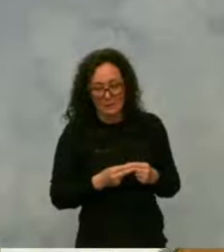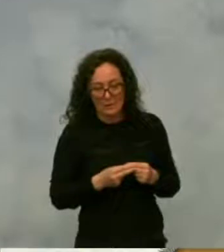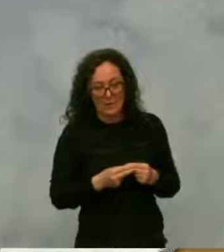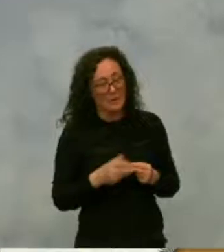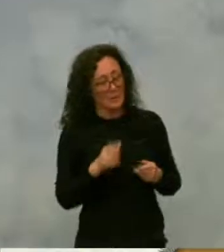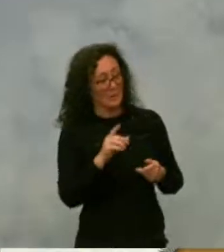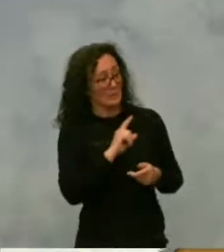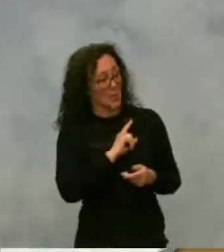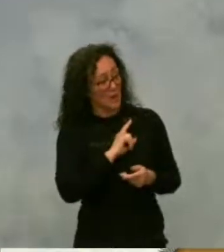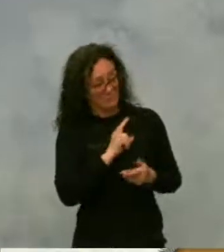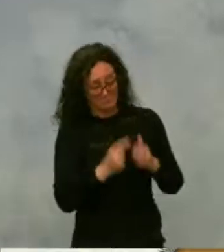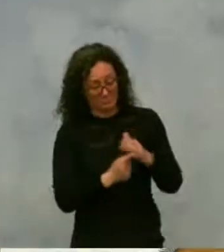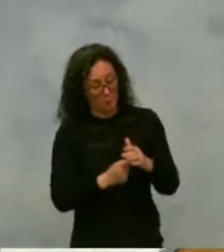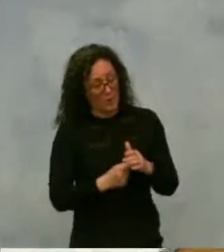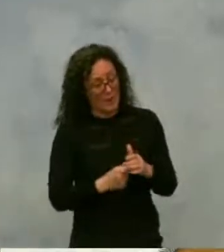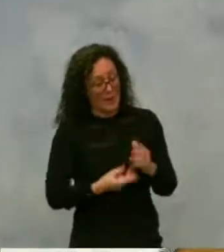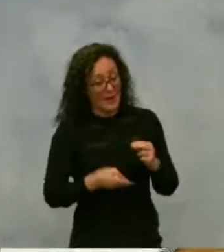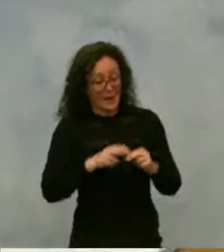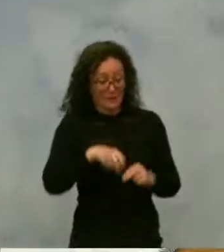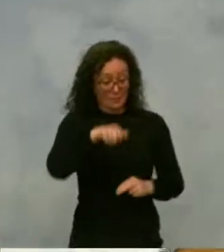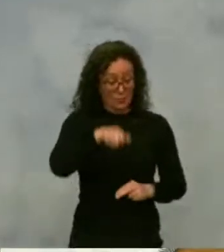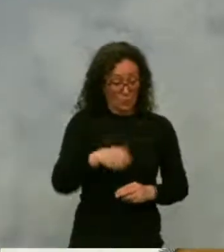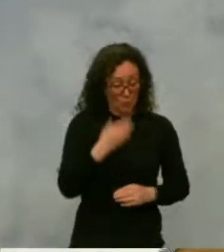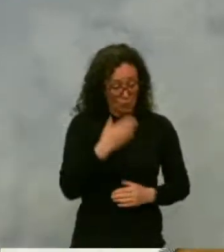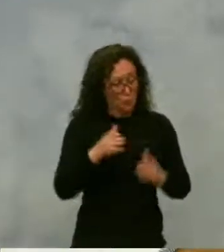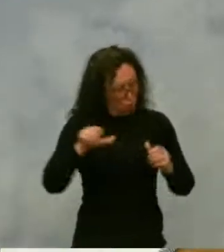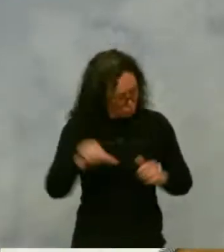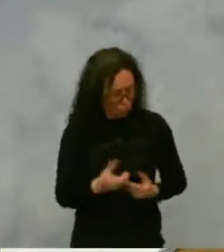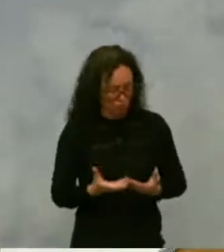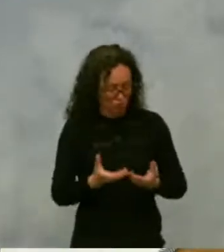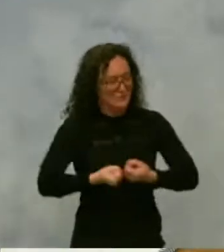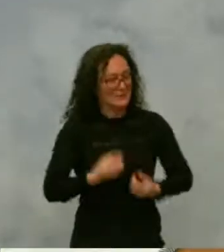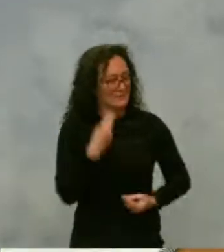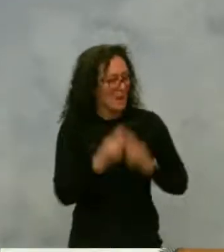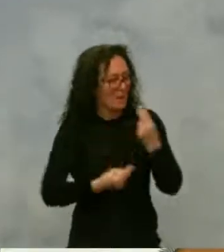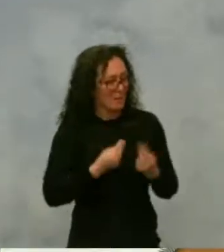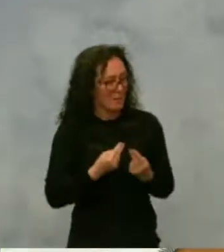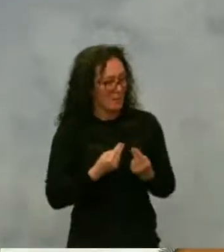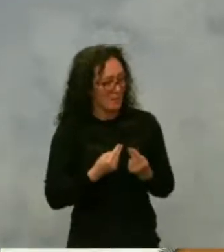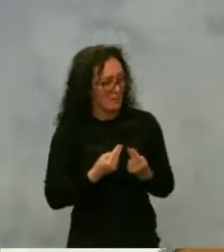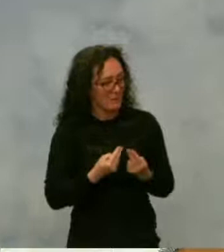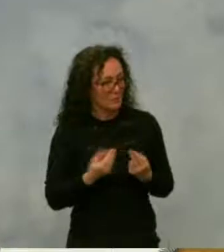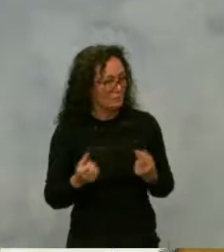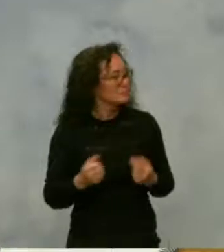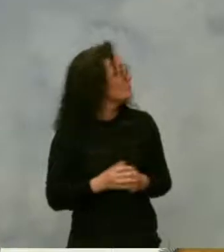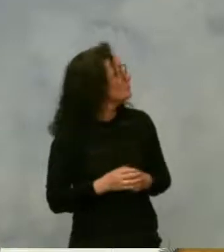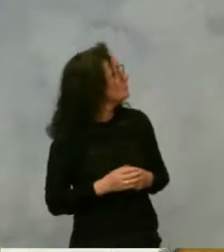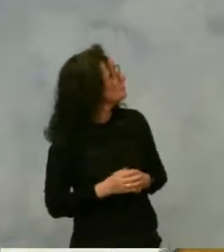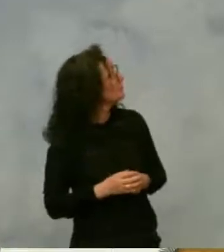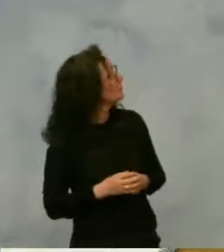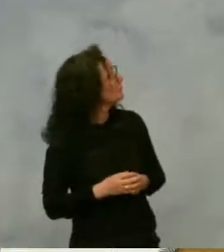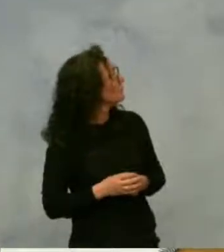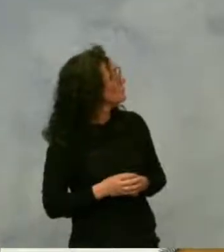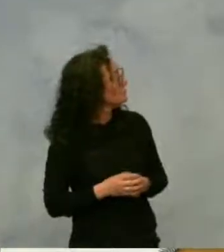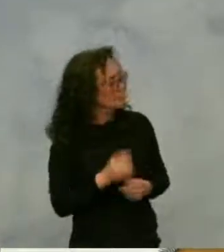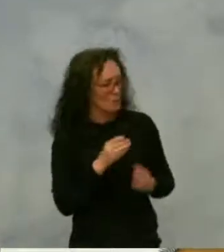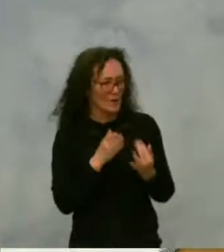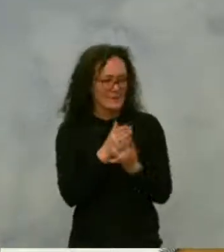position to pay for it. Okay. And so can I come back in, Chair?